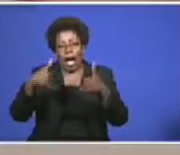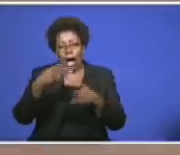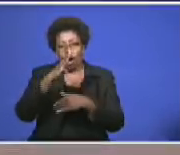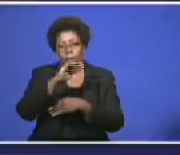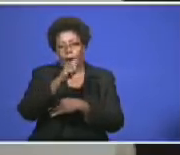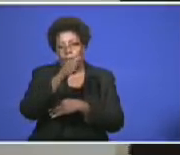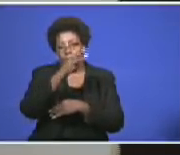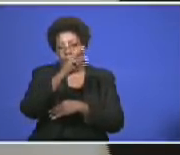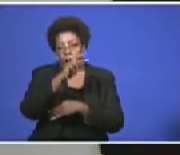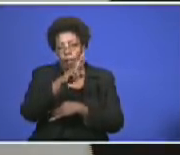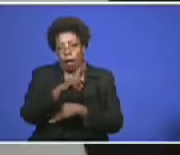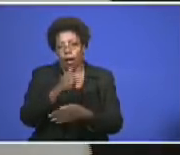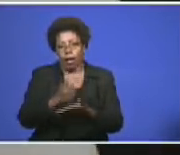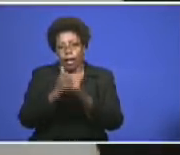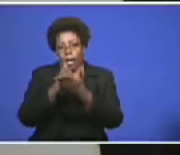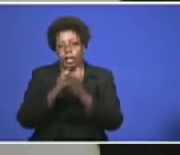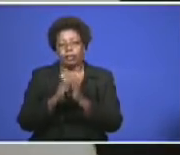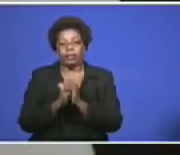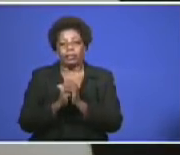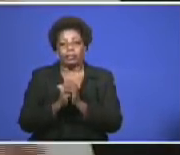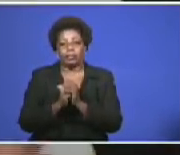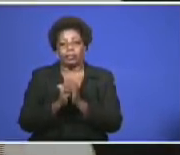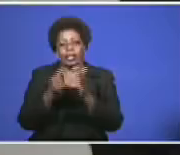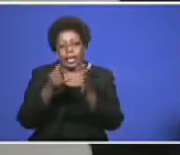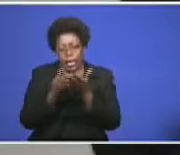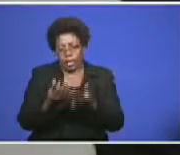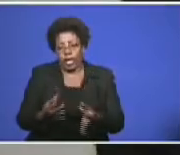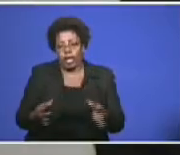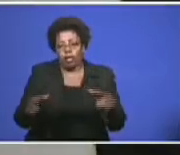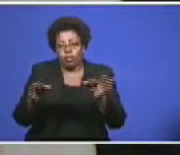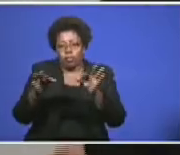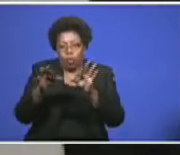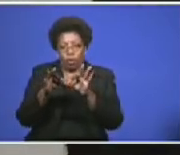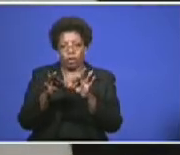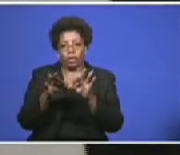the assist? But it's very important that we broaden the base and not